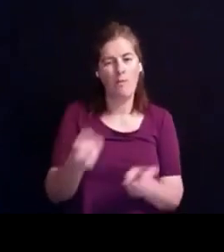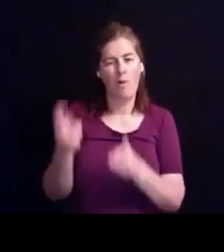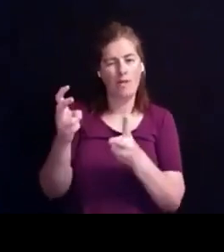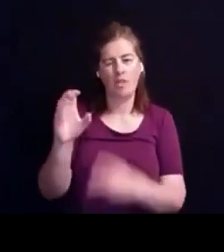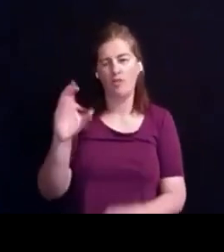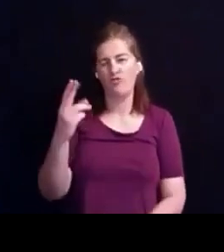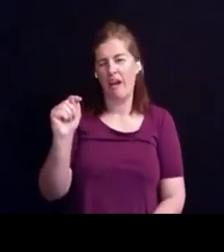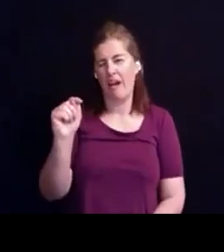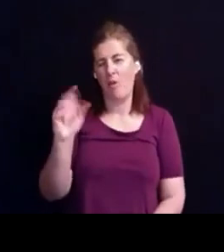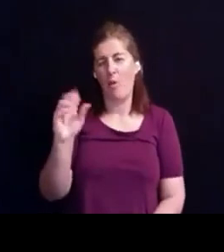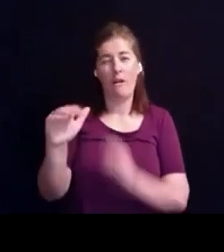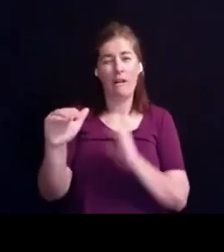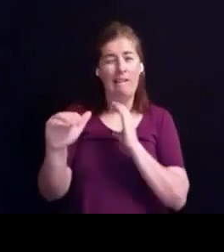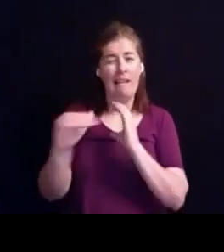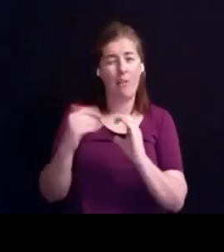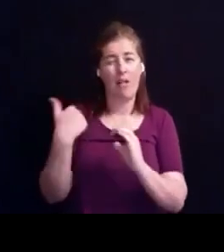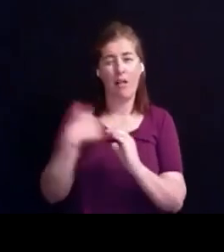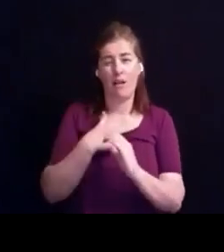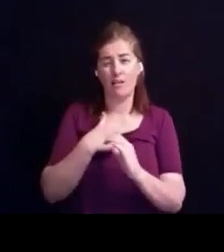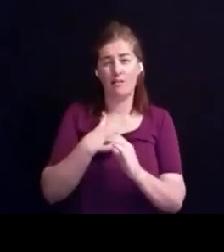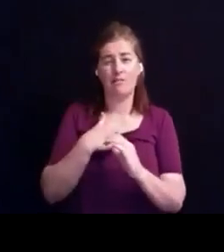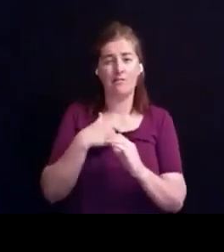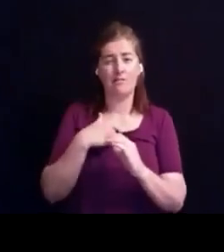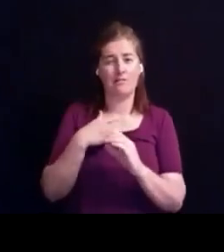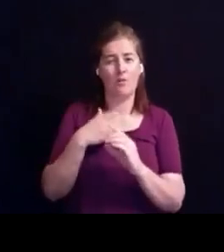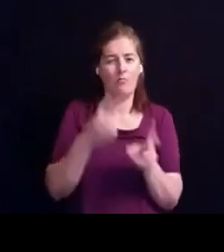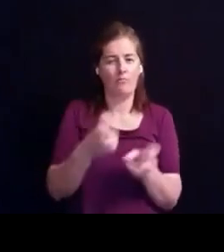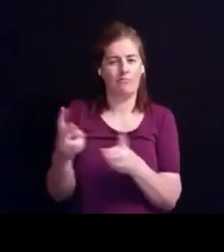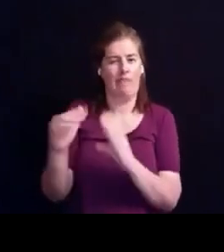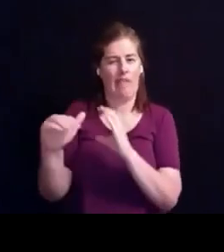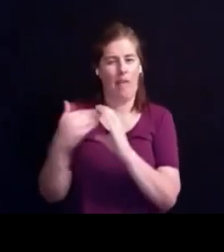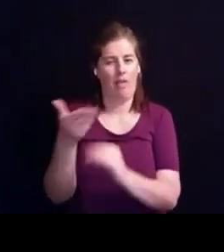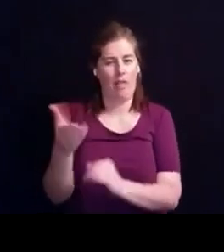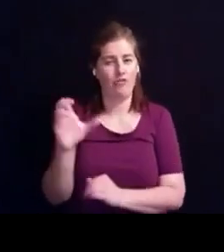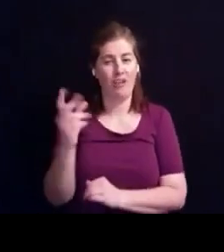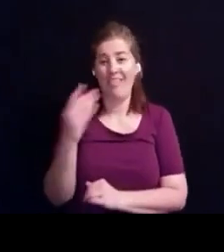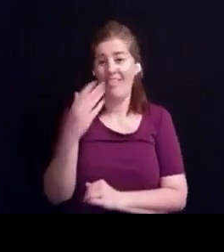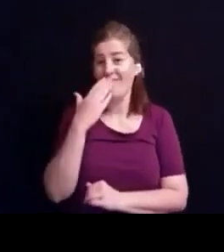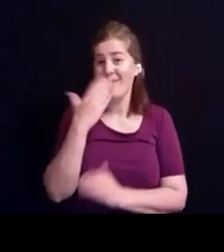box, or email us at the address posted in the chat box. And